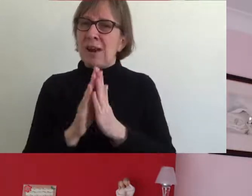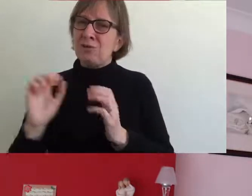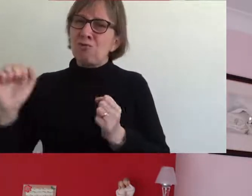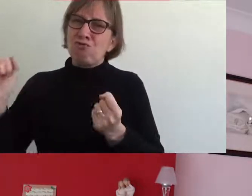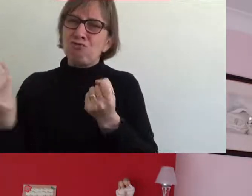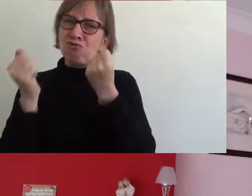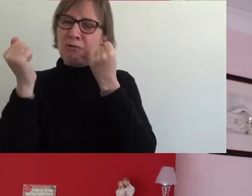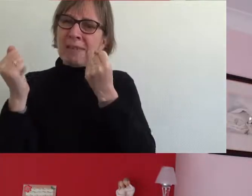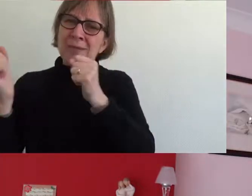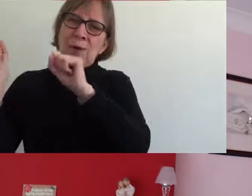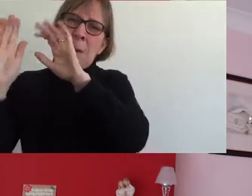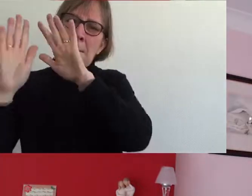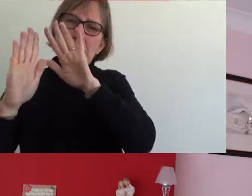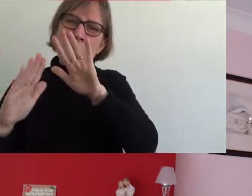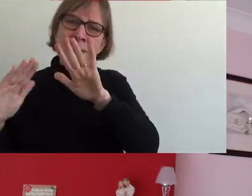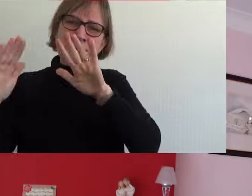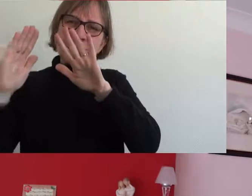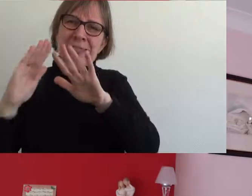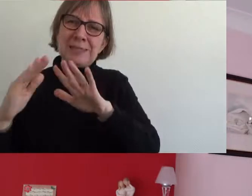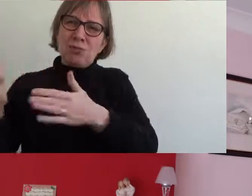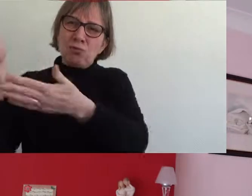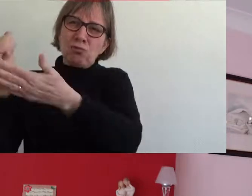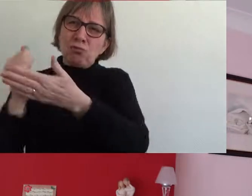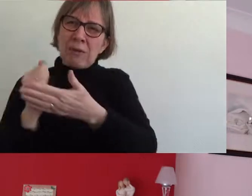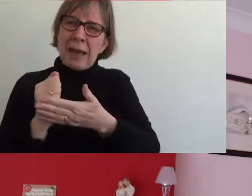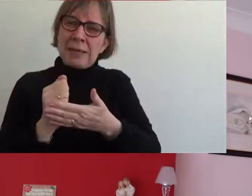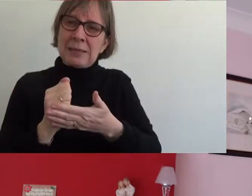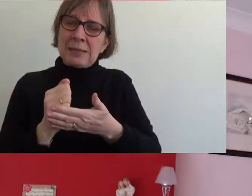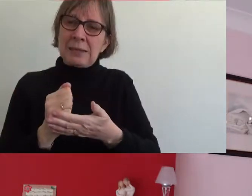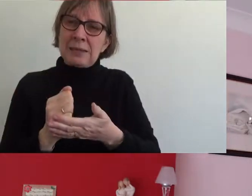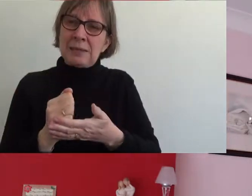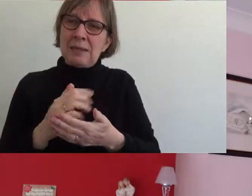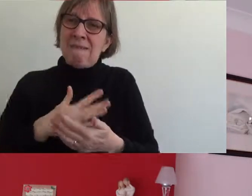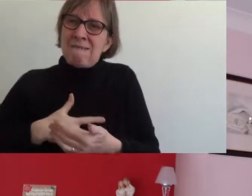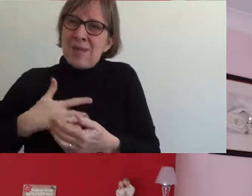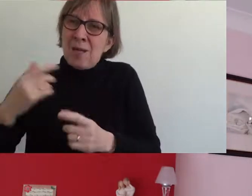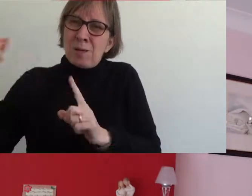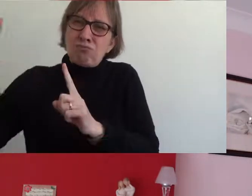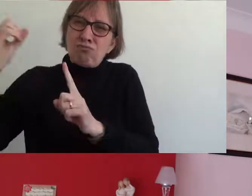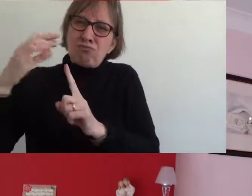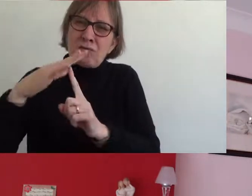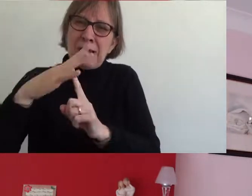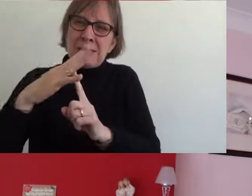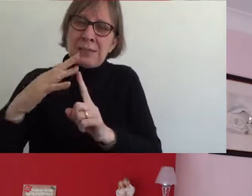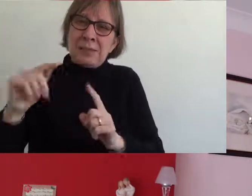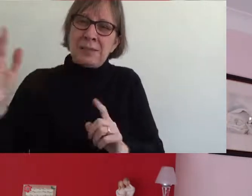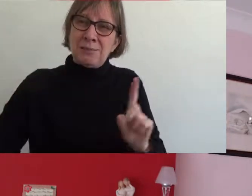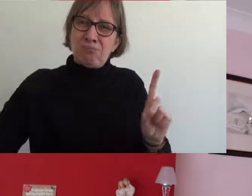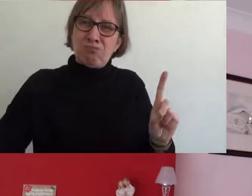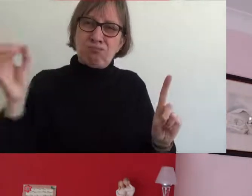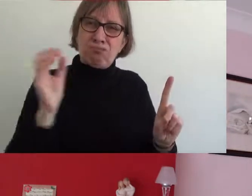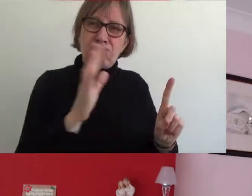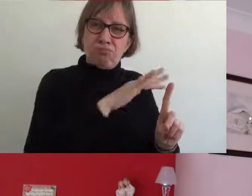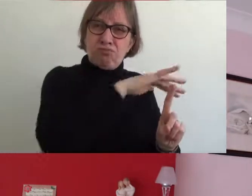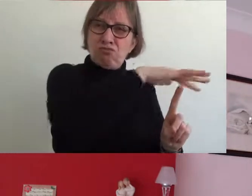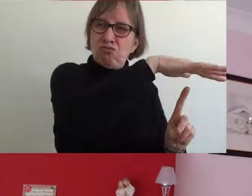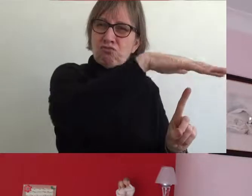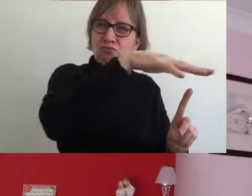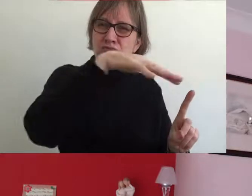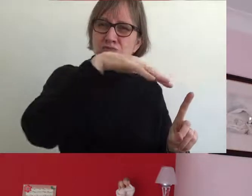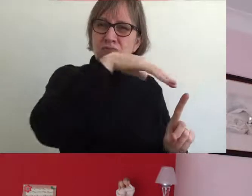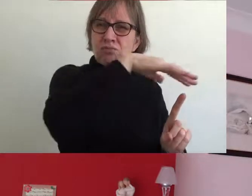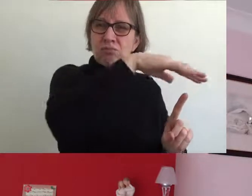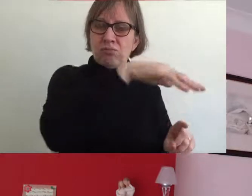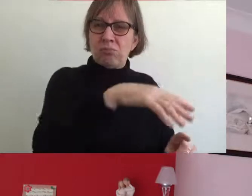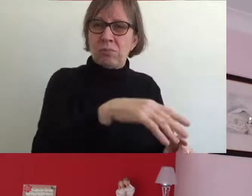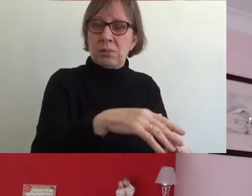your strength, for your mercy, for your grace, for a real sense of your presence for our brothers and sisters